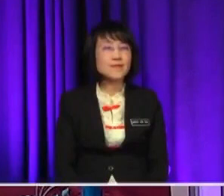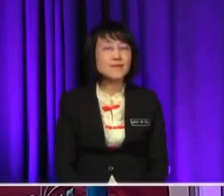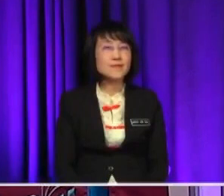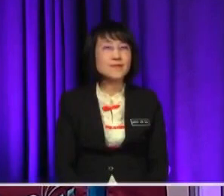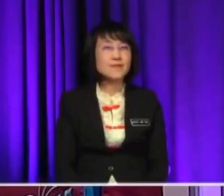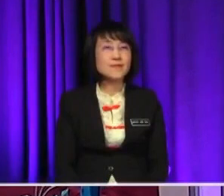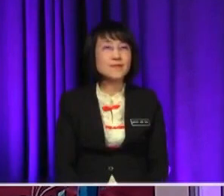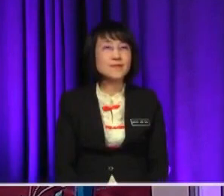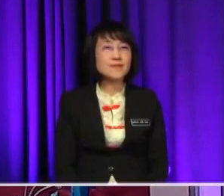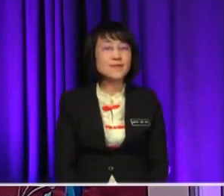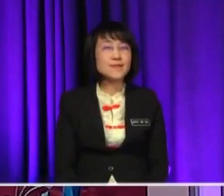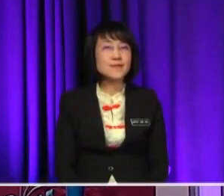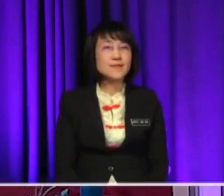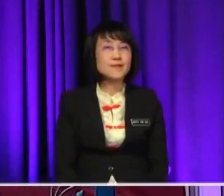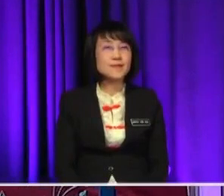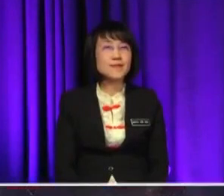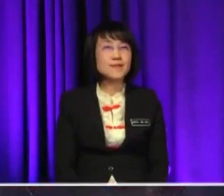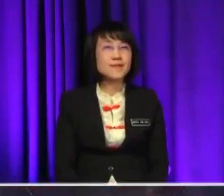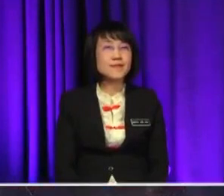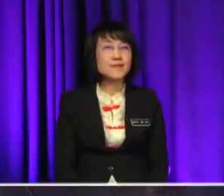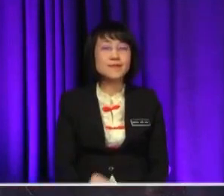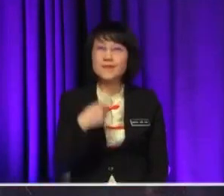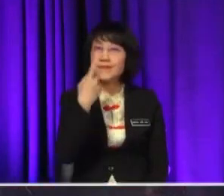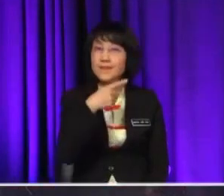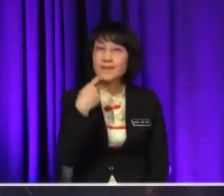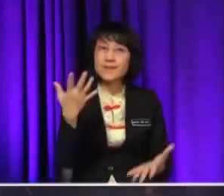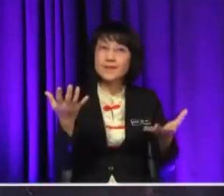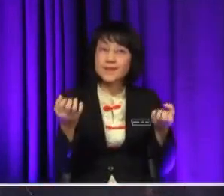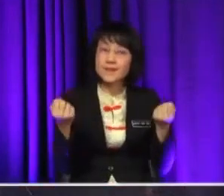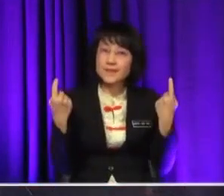one more. Yes. Anyone like to try? Anyone could try.